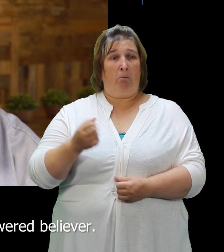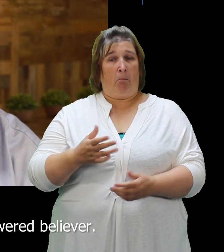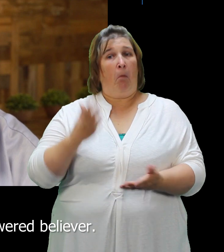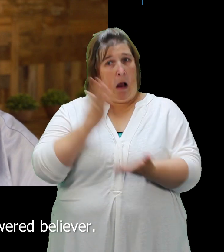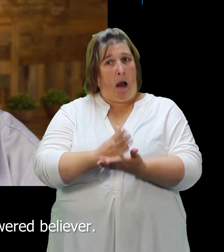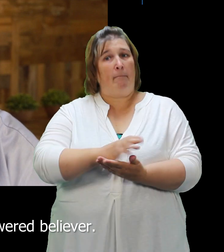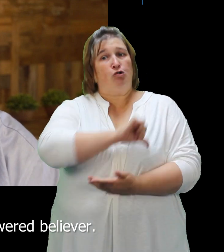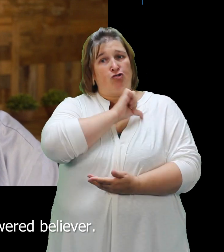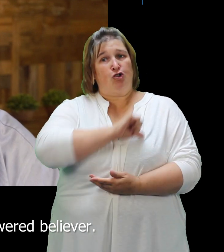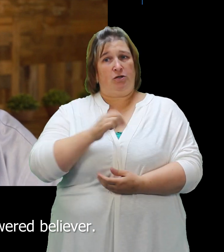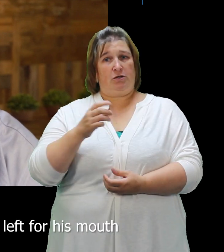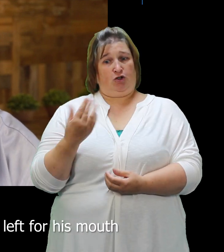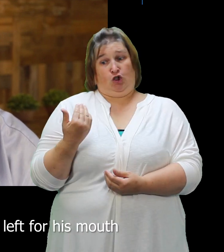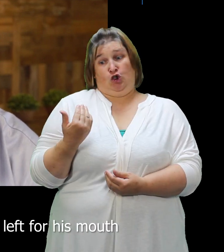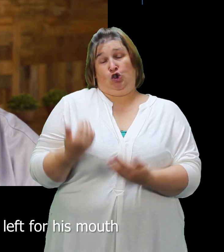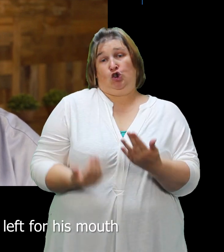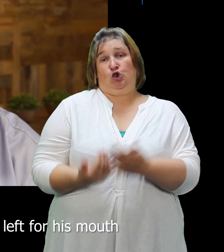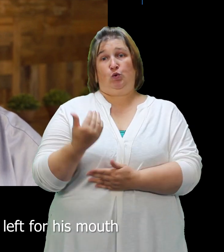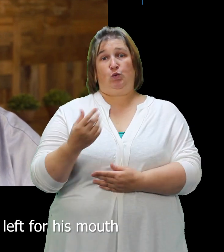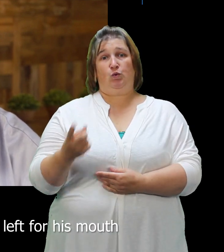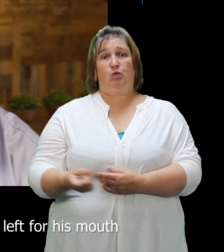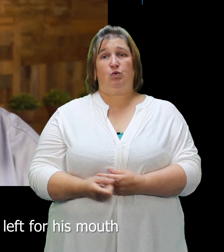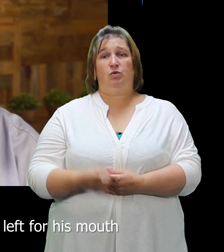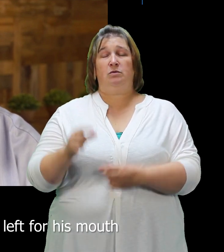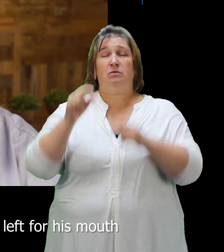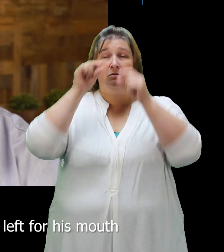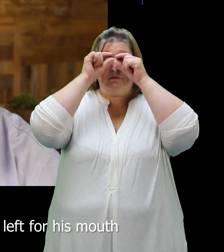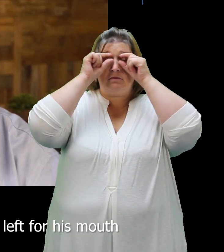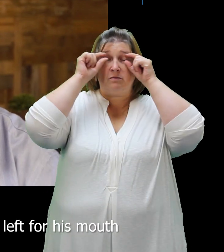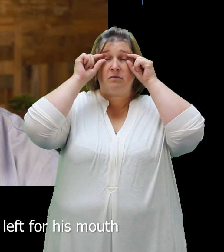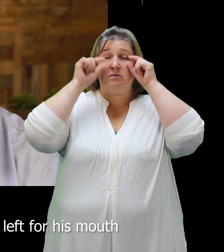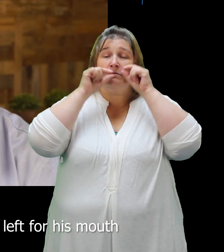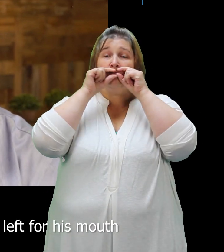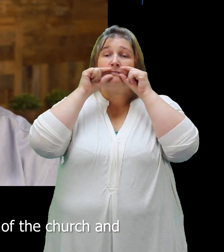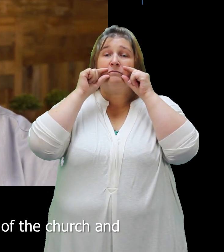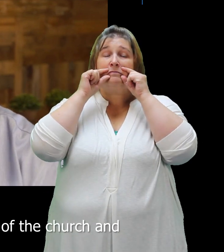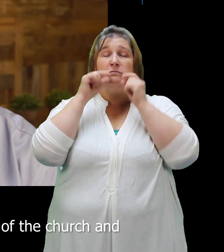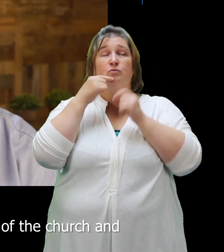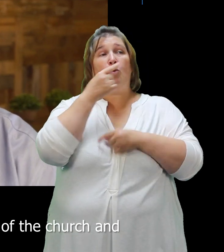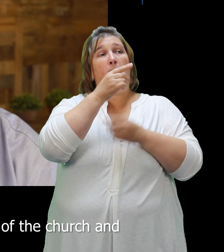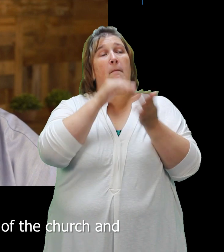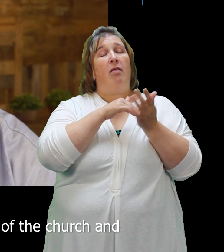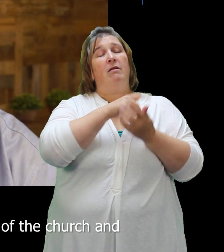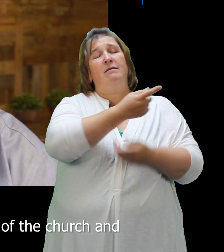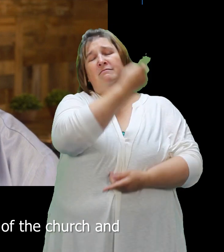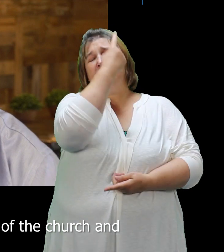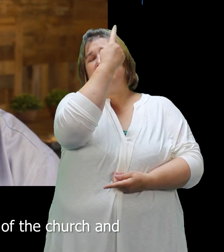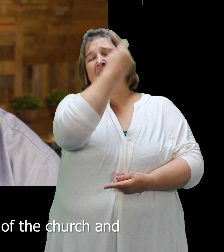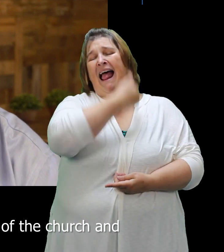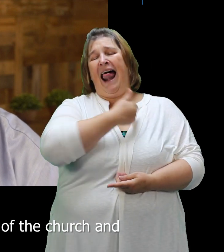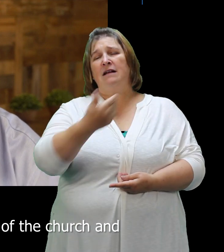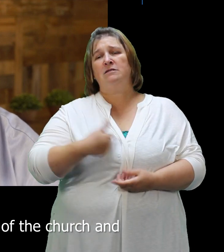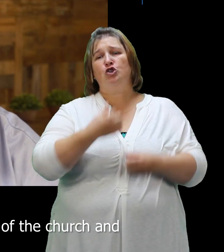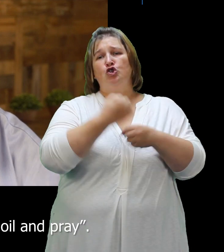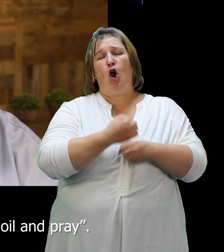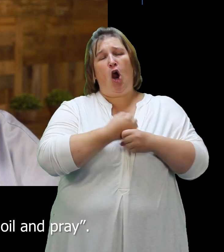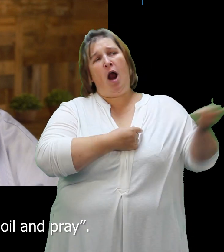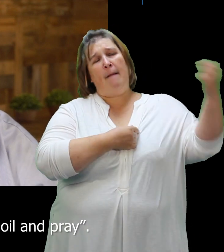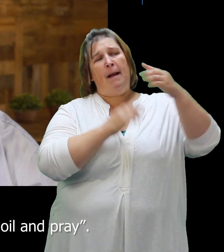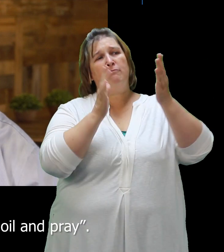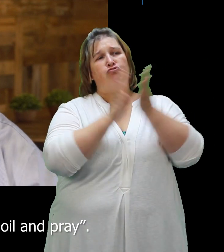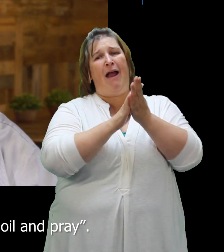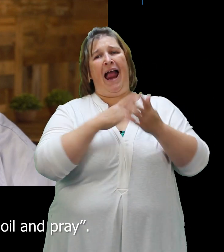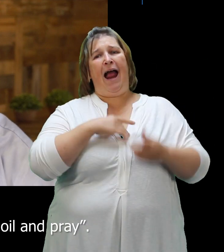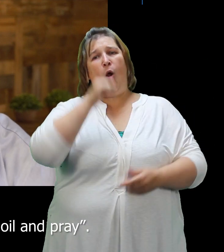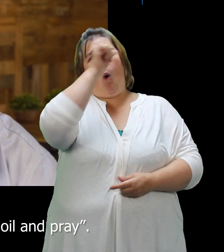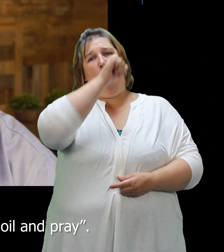spirit-empowered believer. And my dad, through the little opening left for his mouth, said to my mother, call for the elders of the church and ask them to